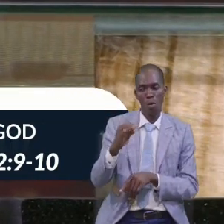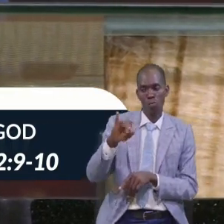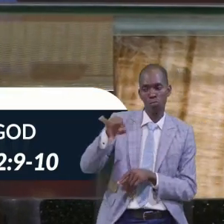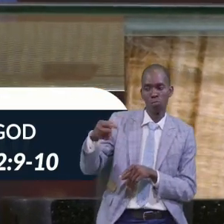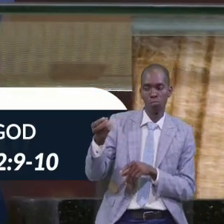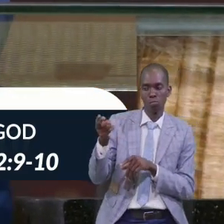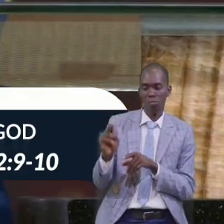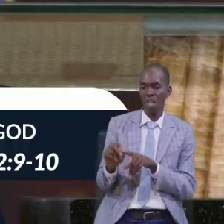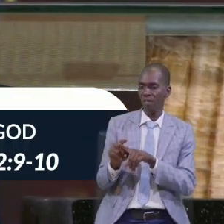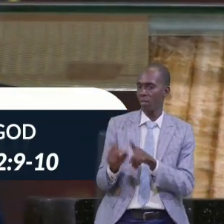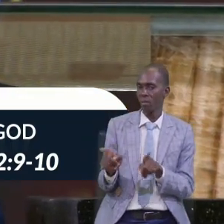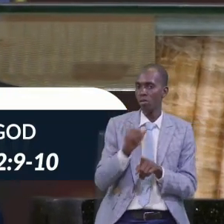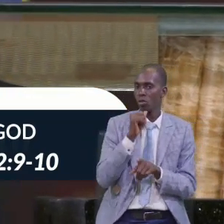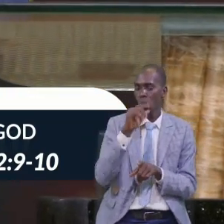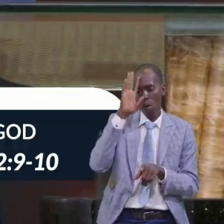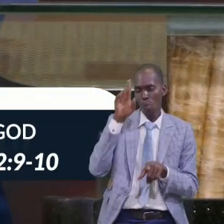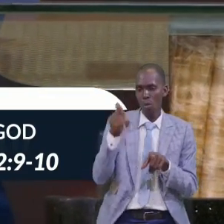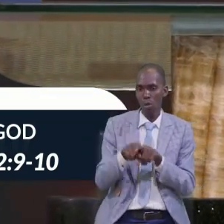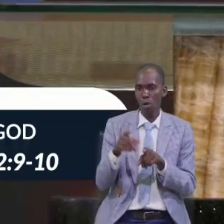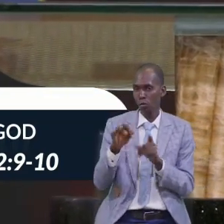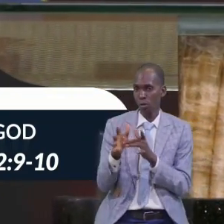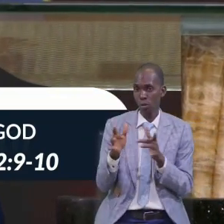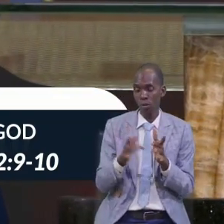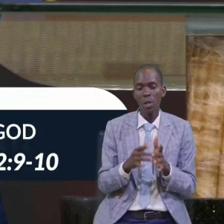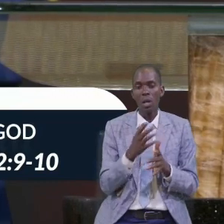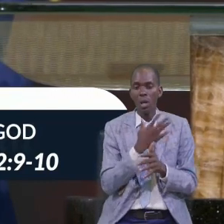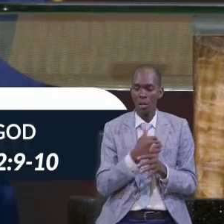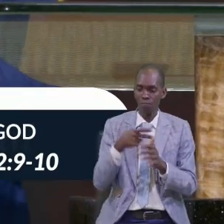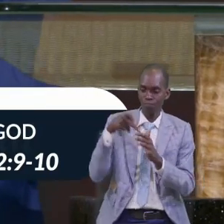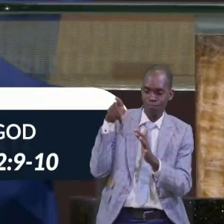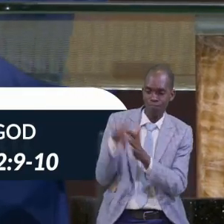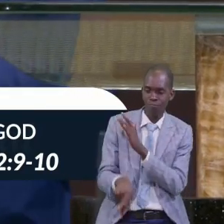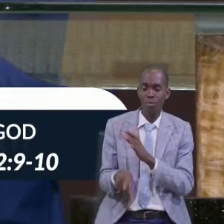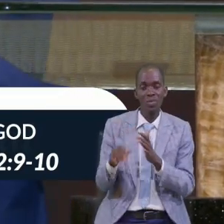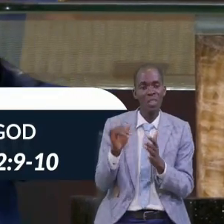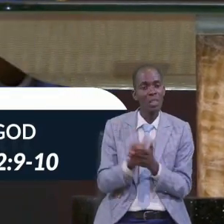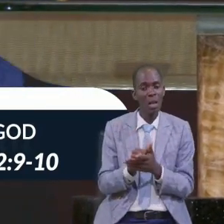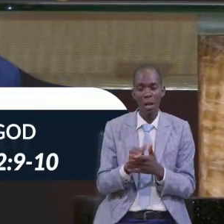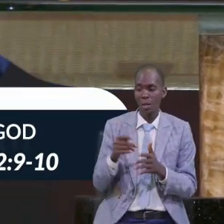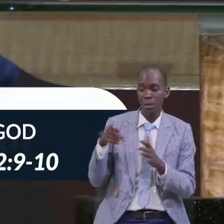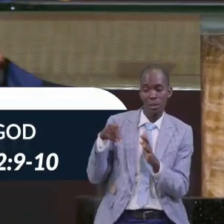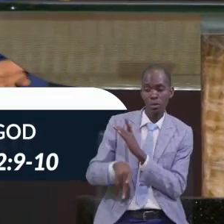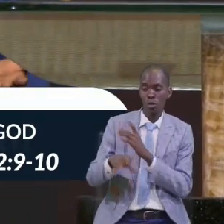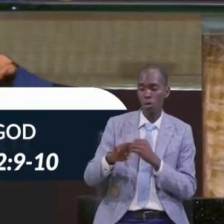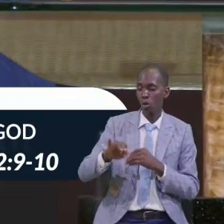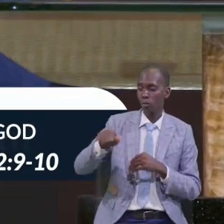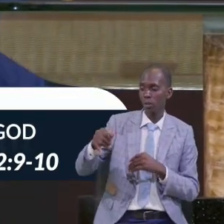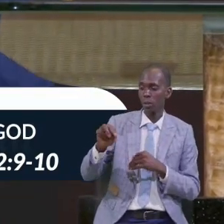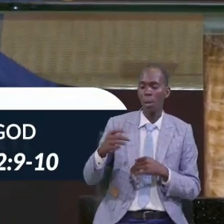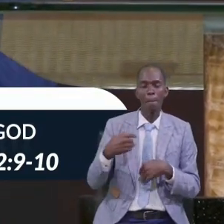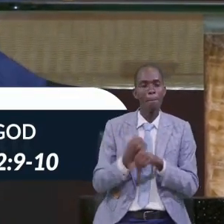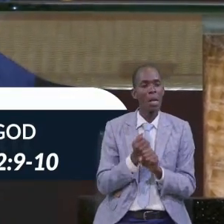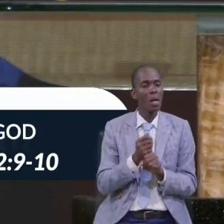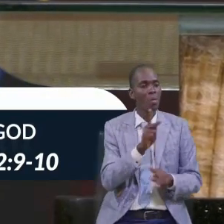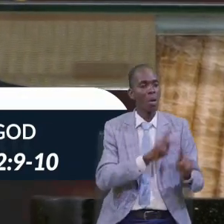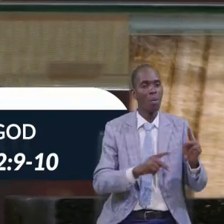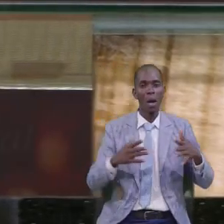him. And because that pleased the Jews, he now decided he was going to